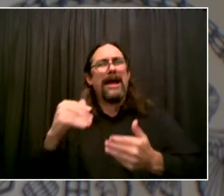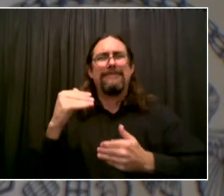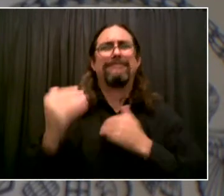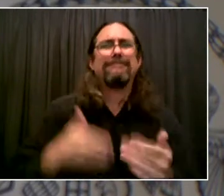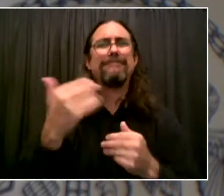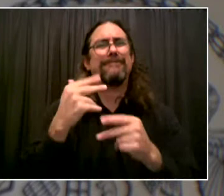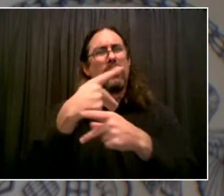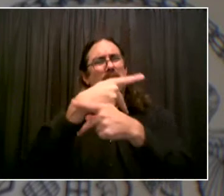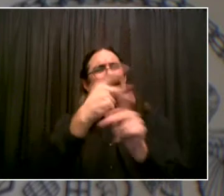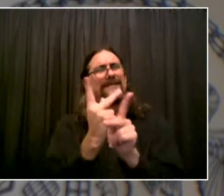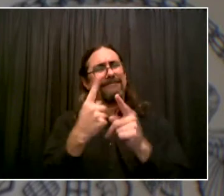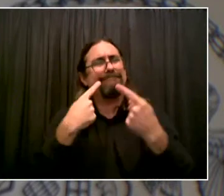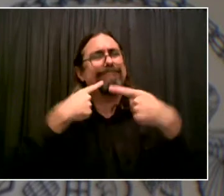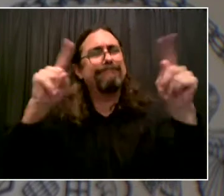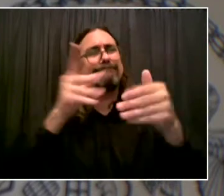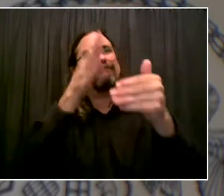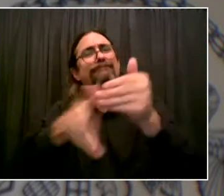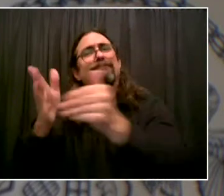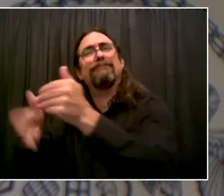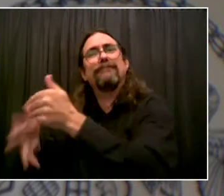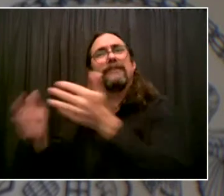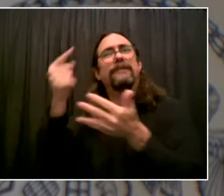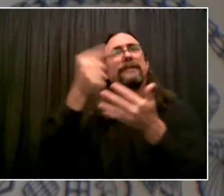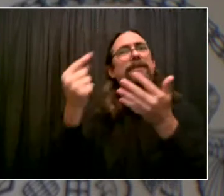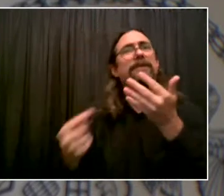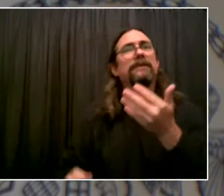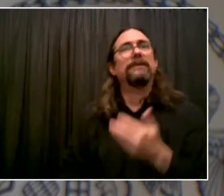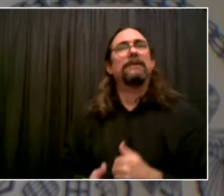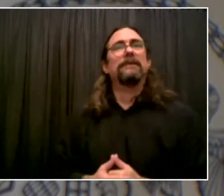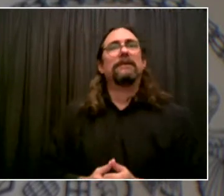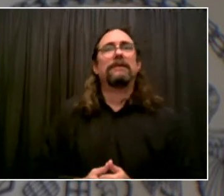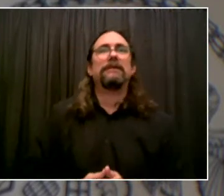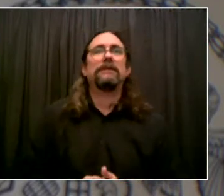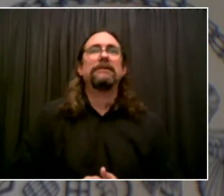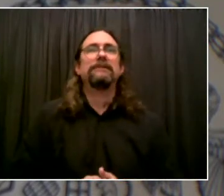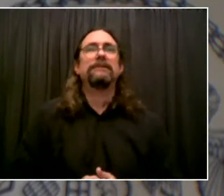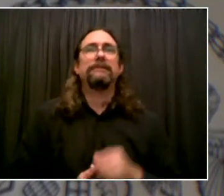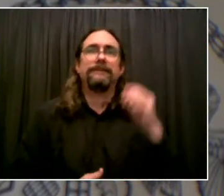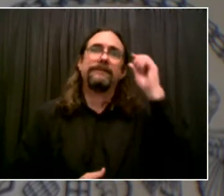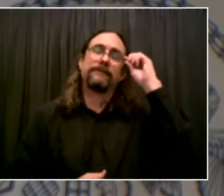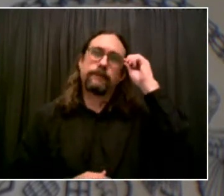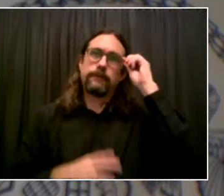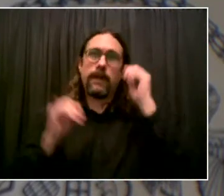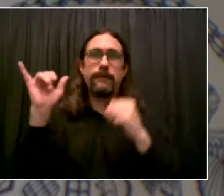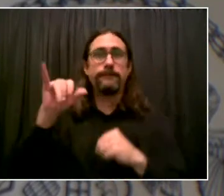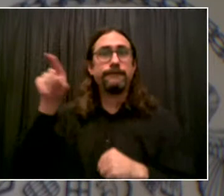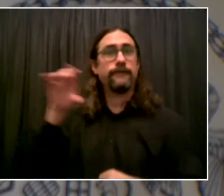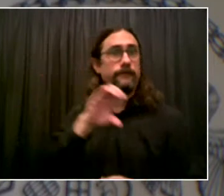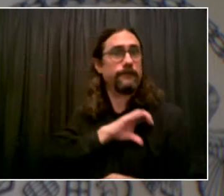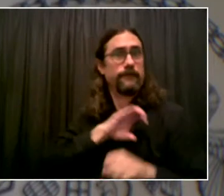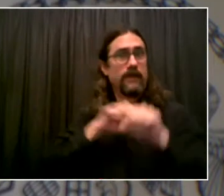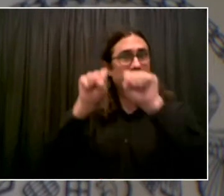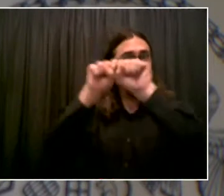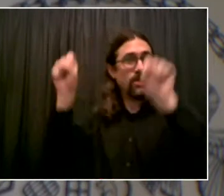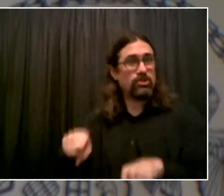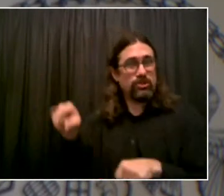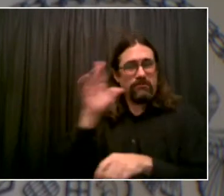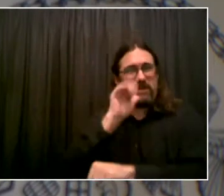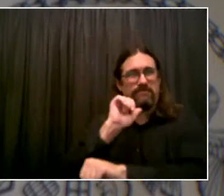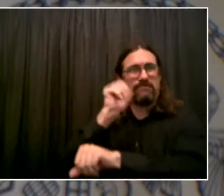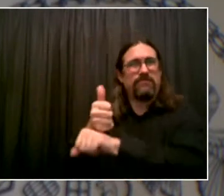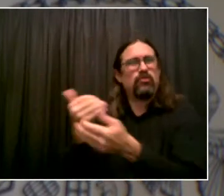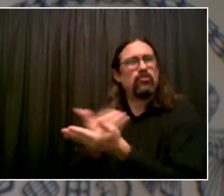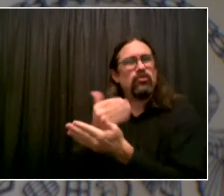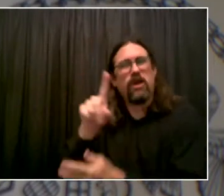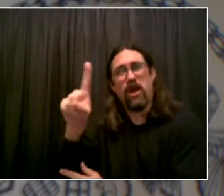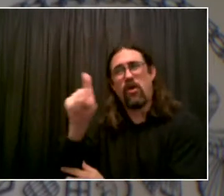in Southeast Queens in a little while with you. So we'll see you around Borough Hall and the great borough of Queens. And there's no better place